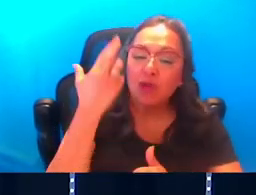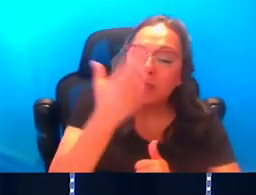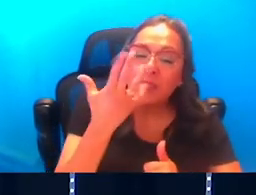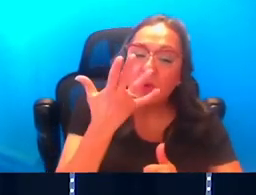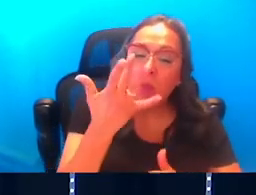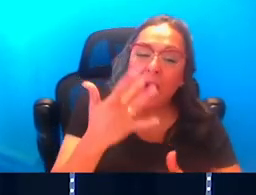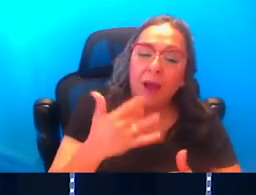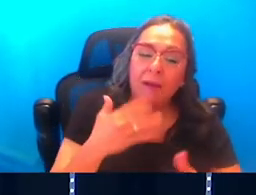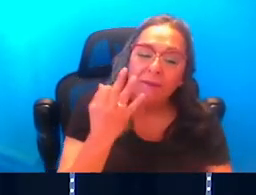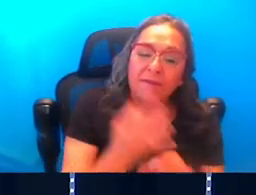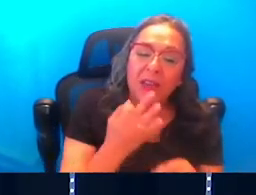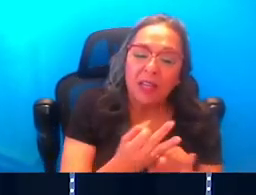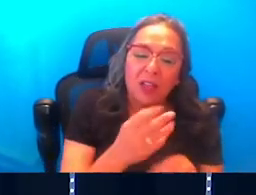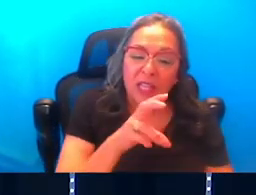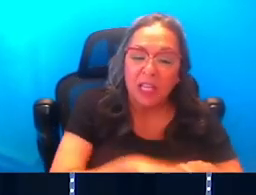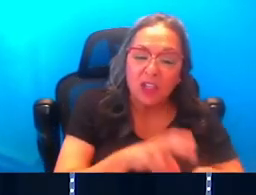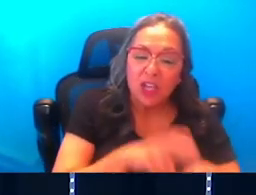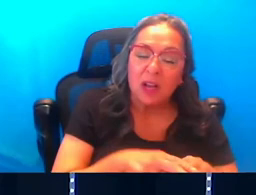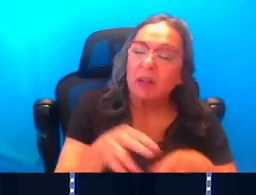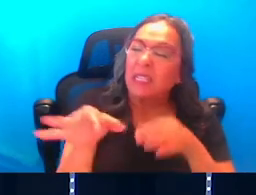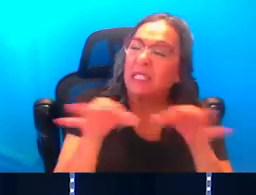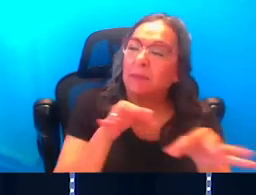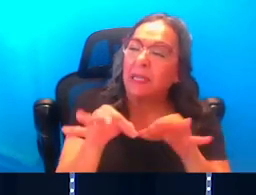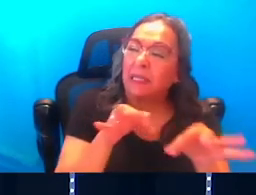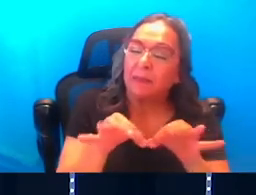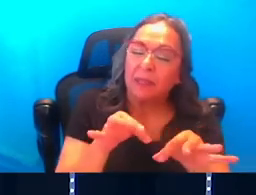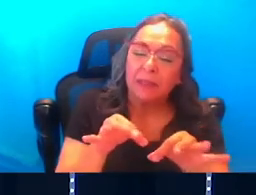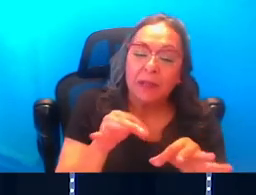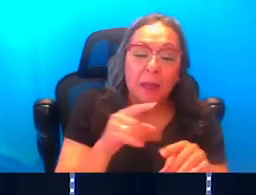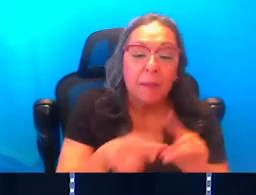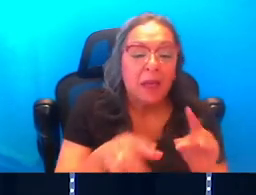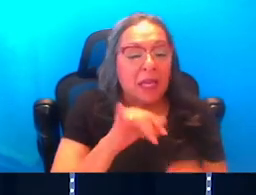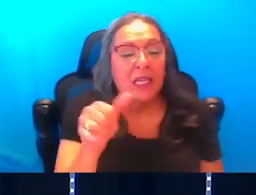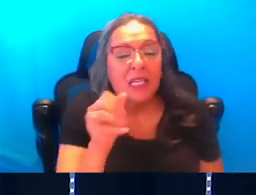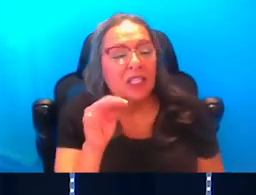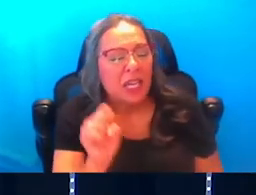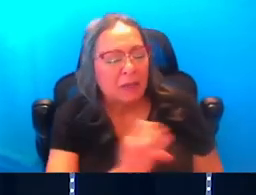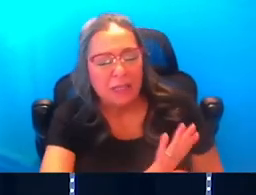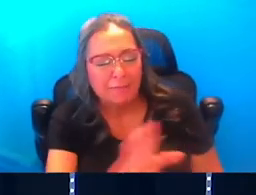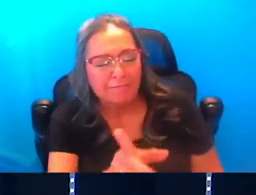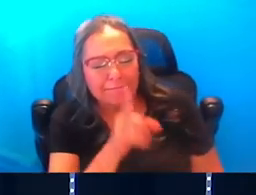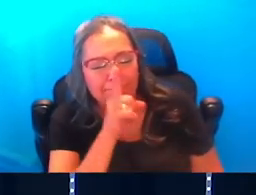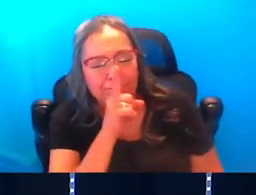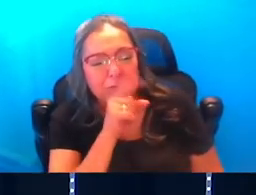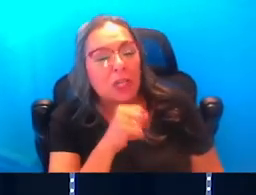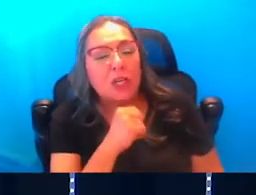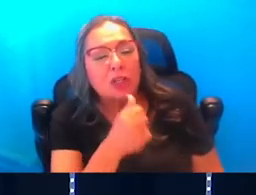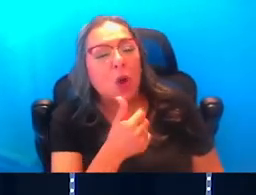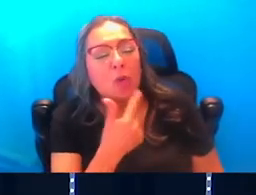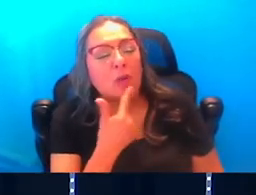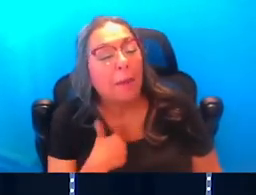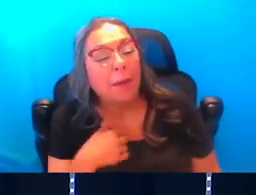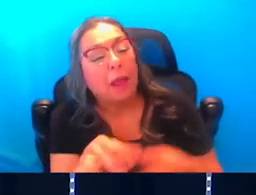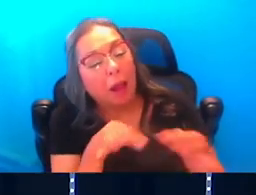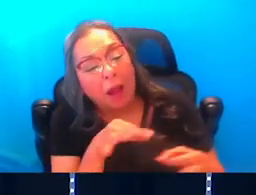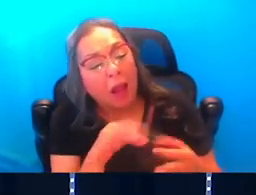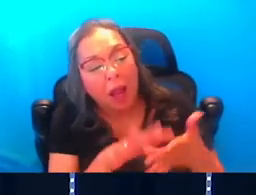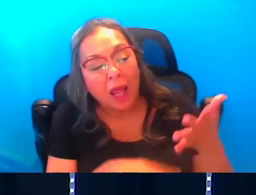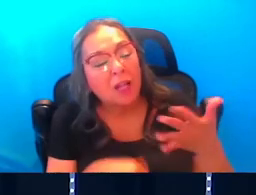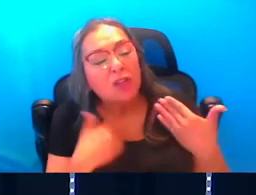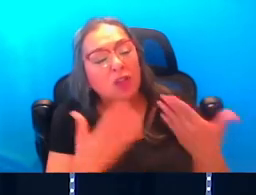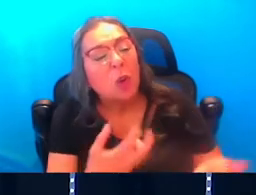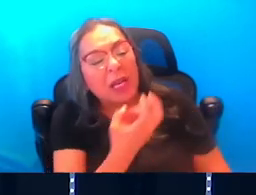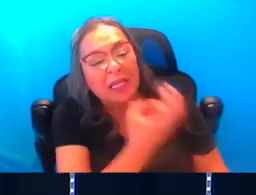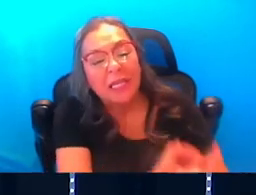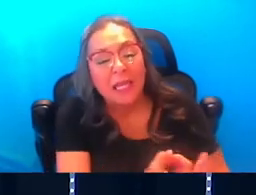in that chair. I can give you all kinds of information. James says, don't give me all kinds of information. Just sit down. Well, I'd rather not sit.